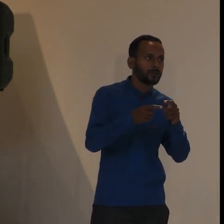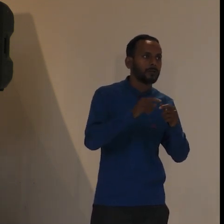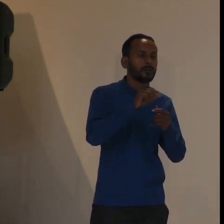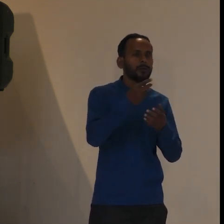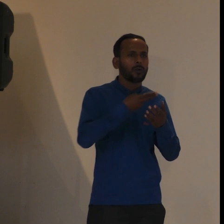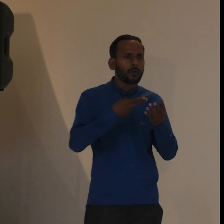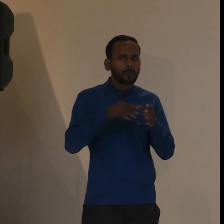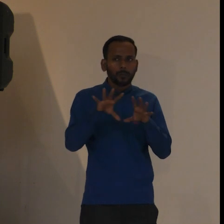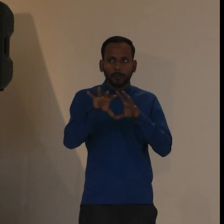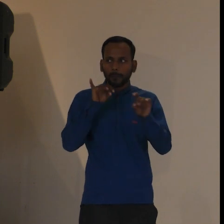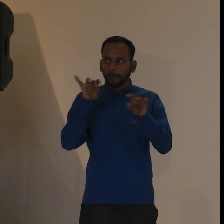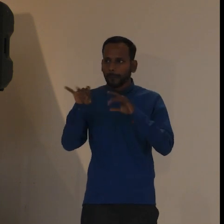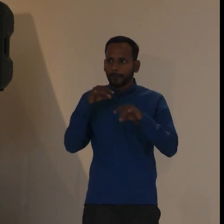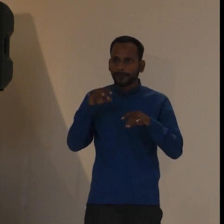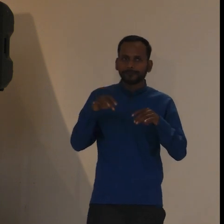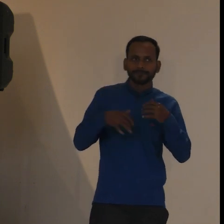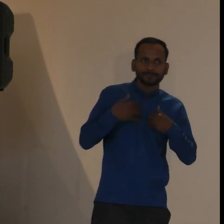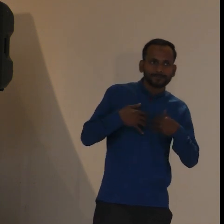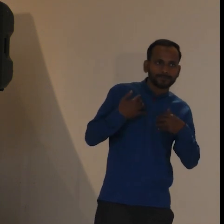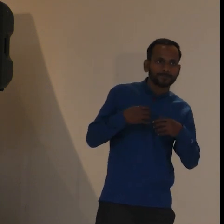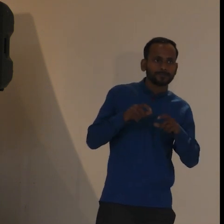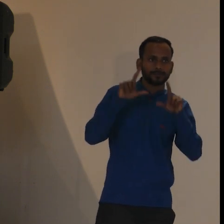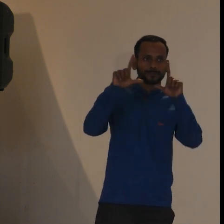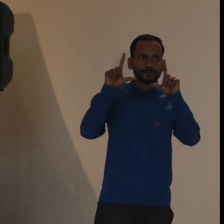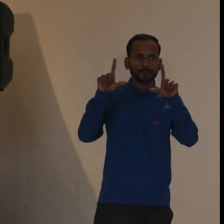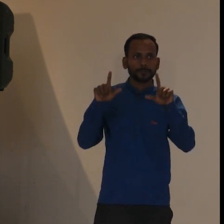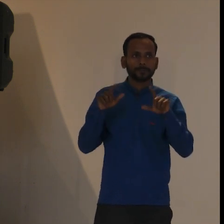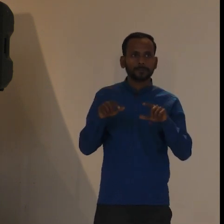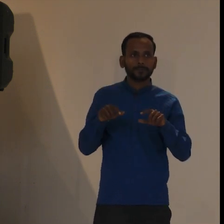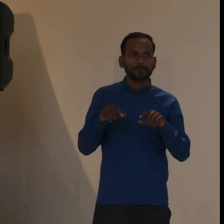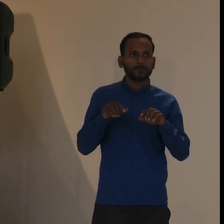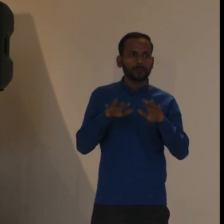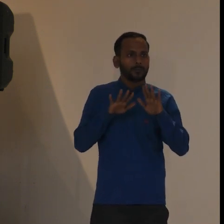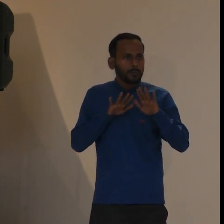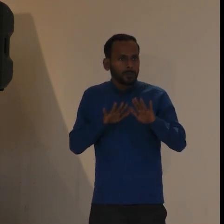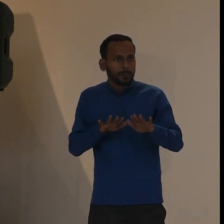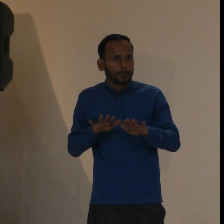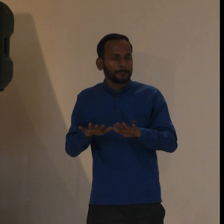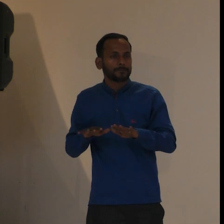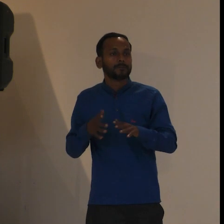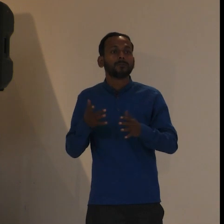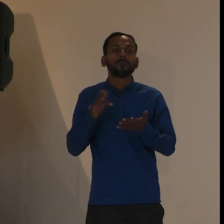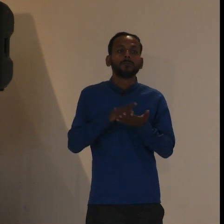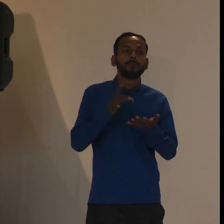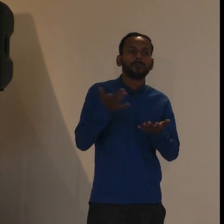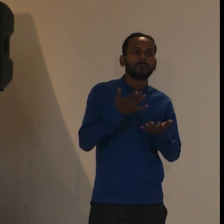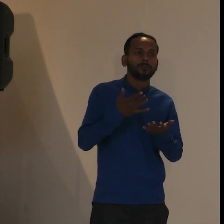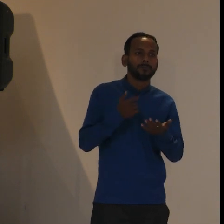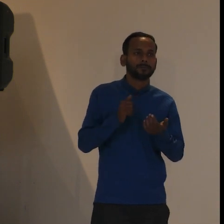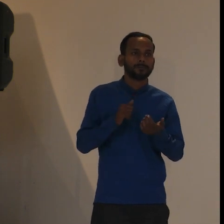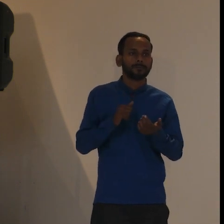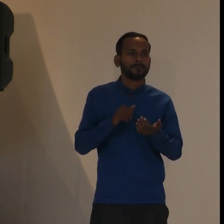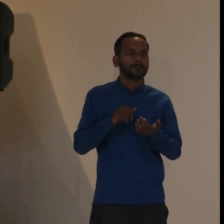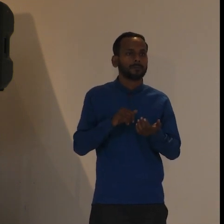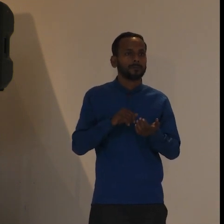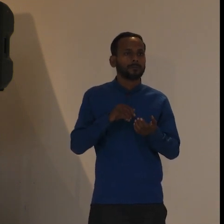the masons who built that at a later period who syncretized their art form with